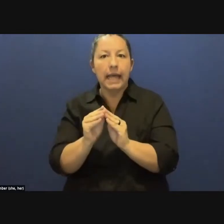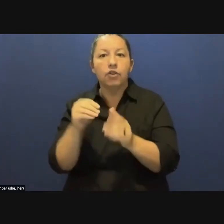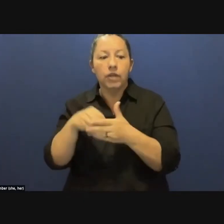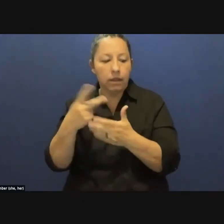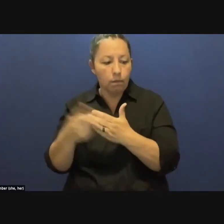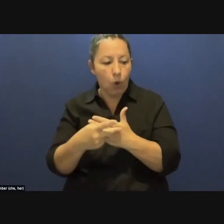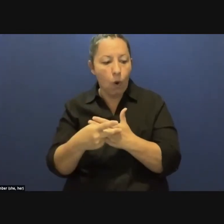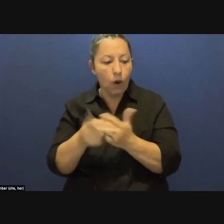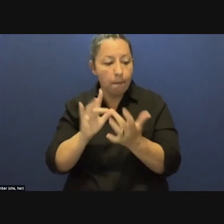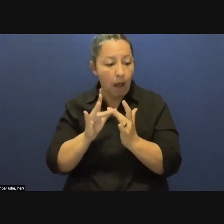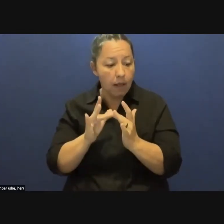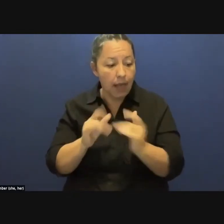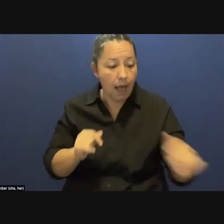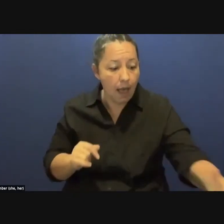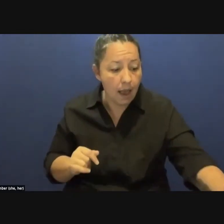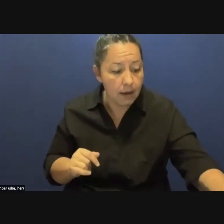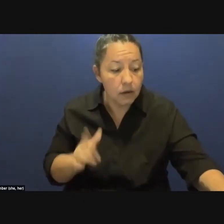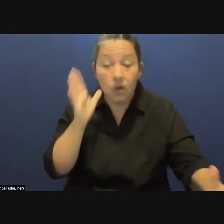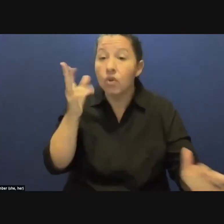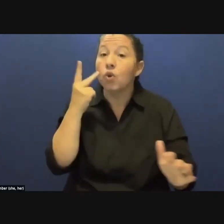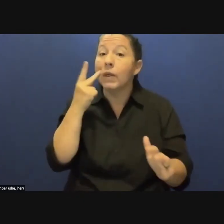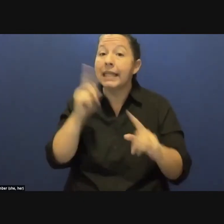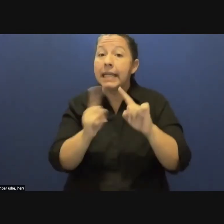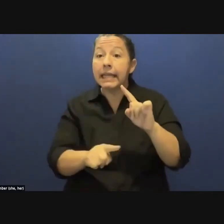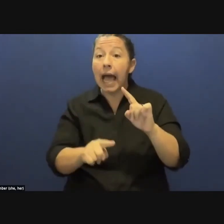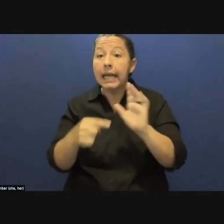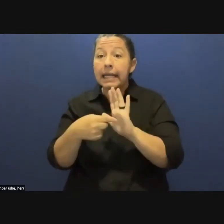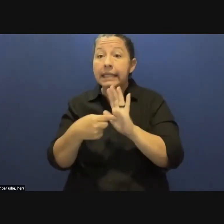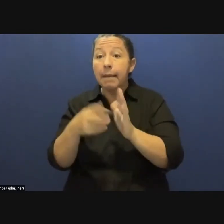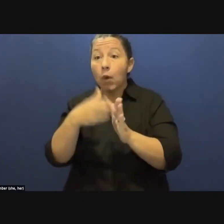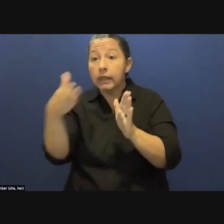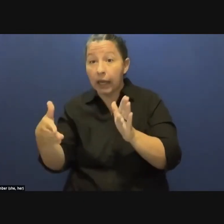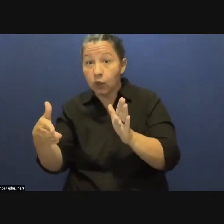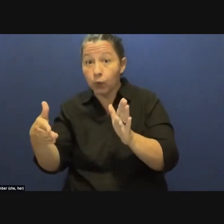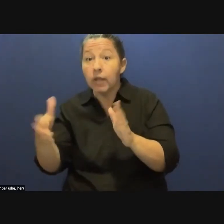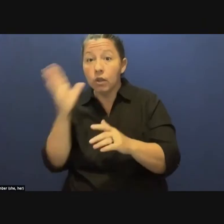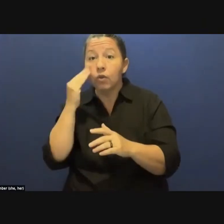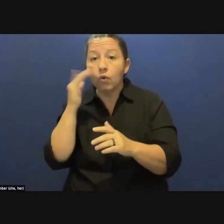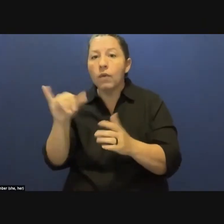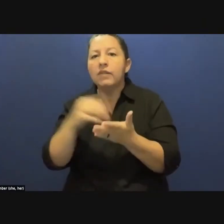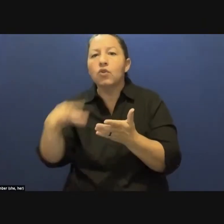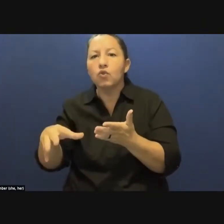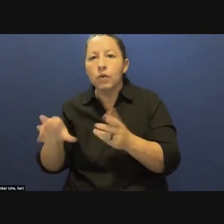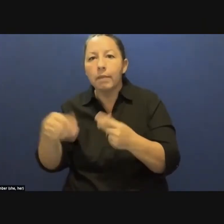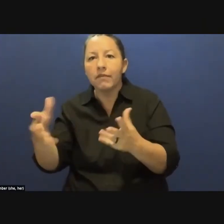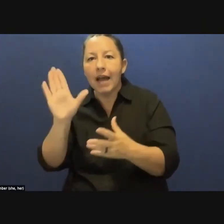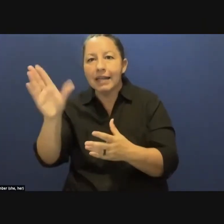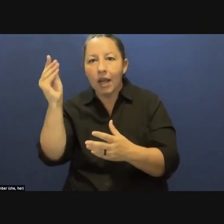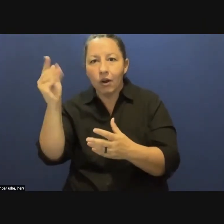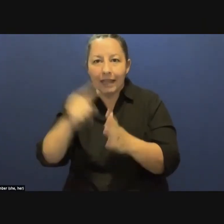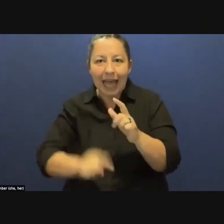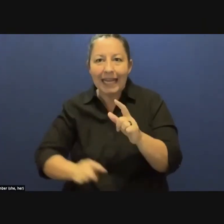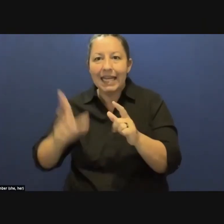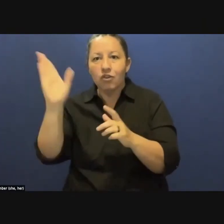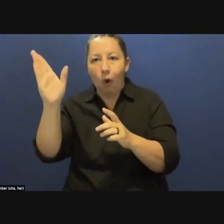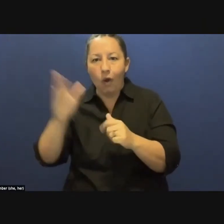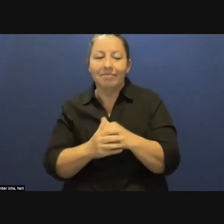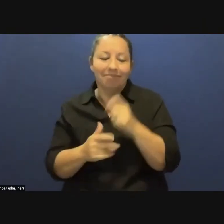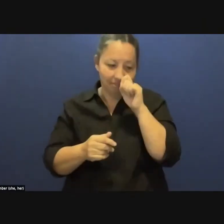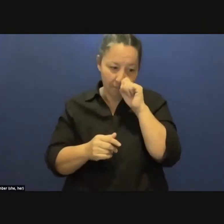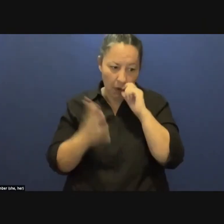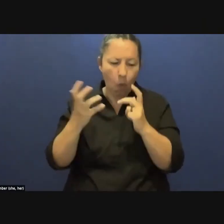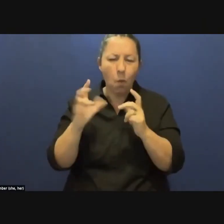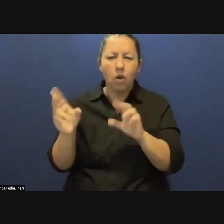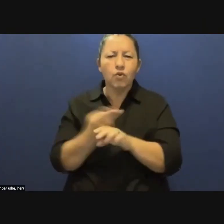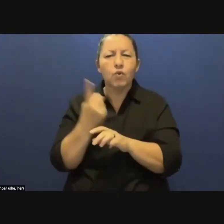program online. You'll see the lightning symbol next to it, so you'll know that that's a student giving their lightning talk. I want to take one